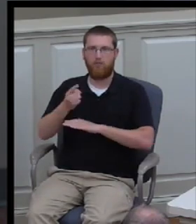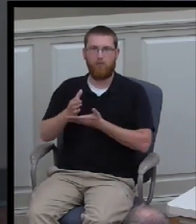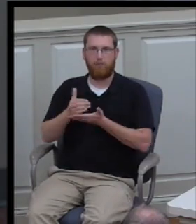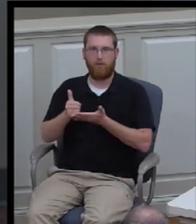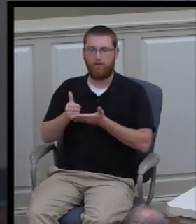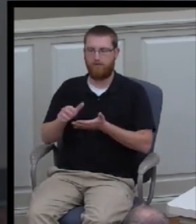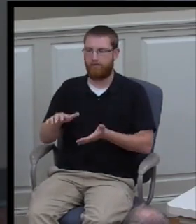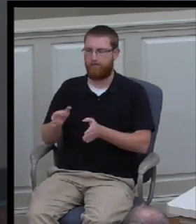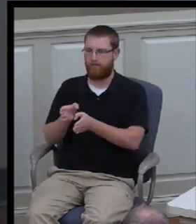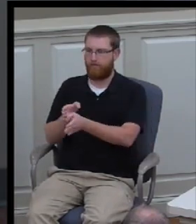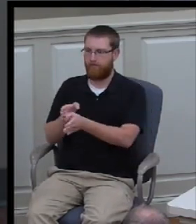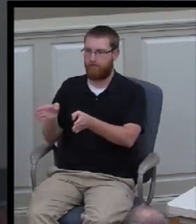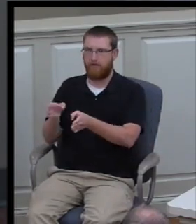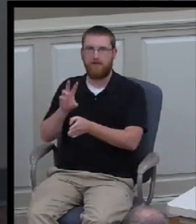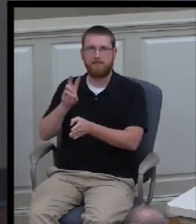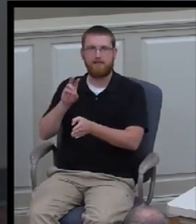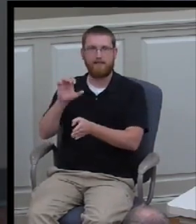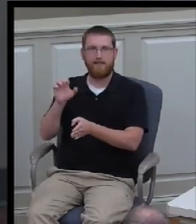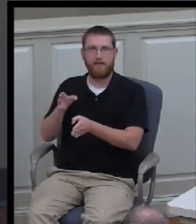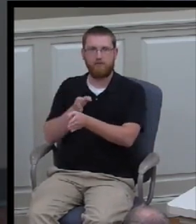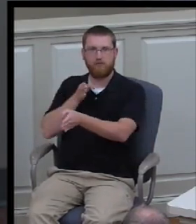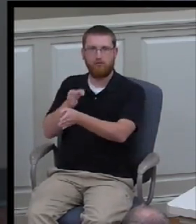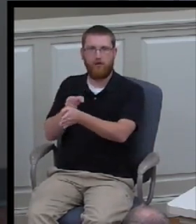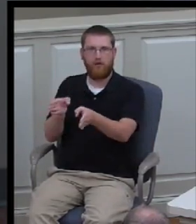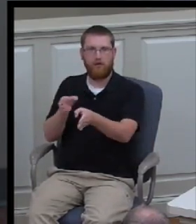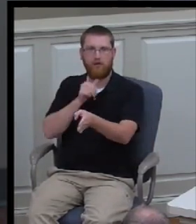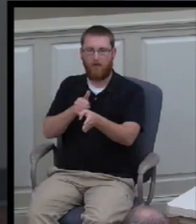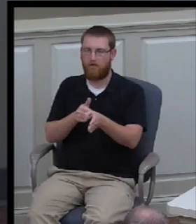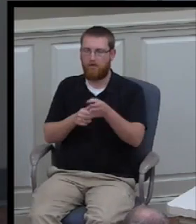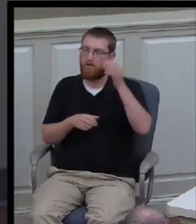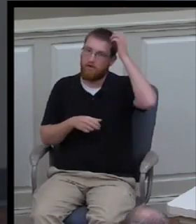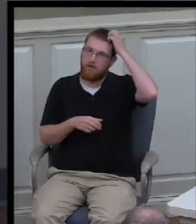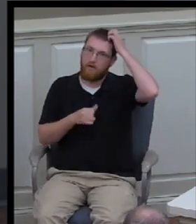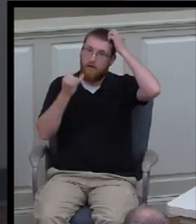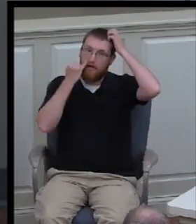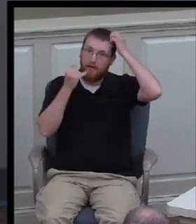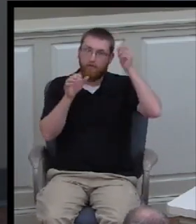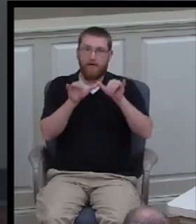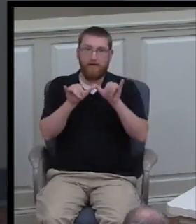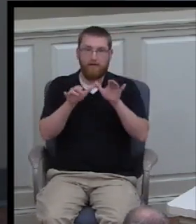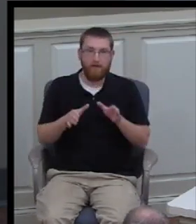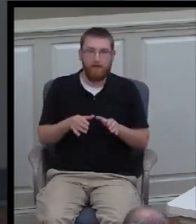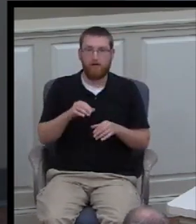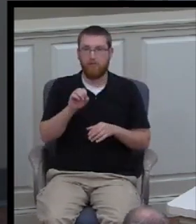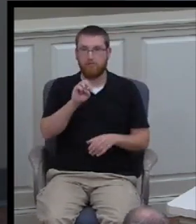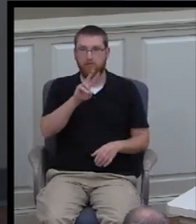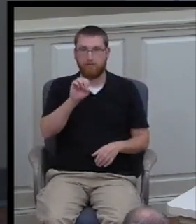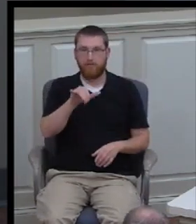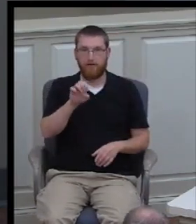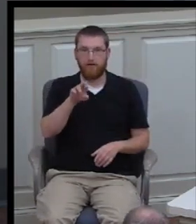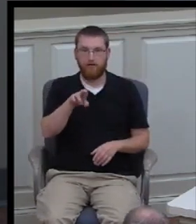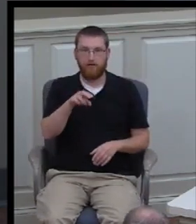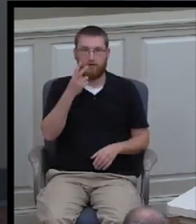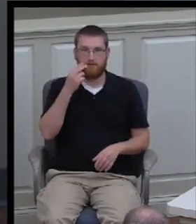there, it was 6 inches out of line. So unfortunately, if you're an engineer or a surveyor and looking down that line, you can see